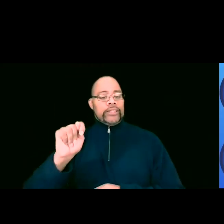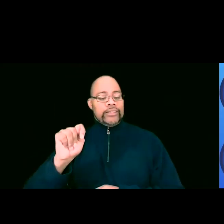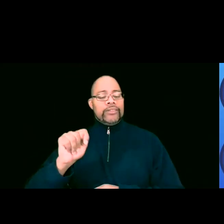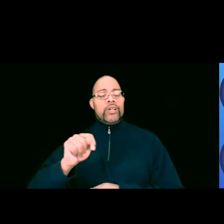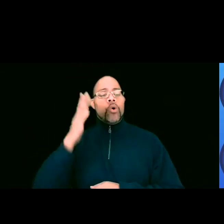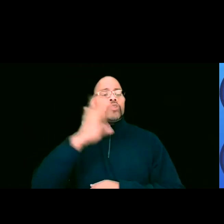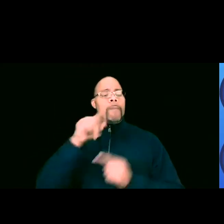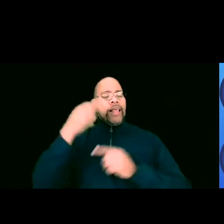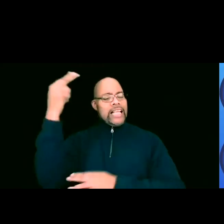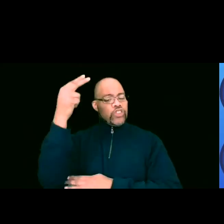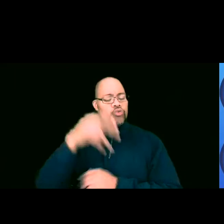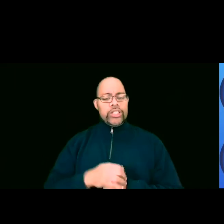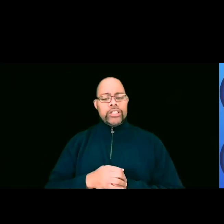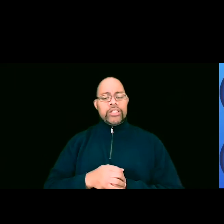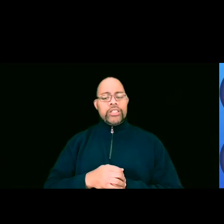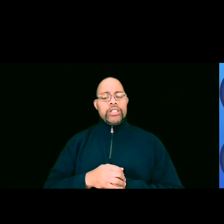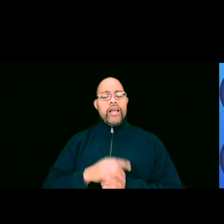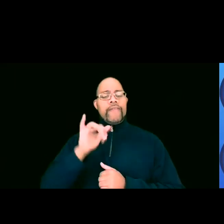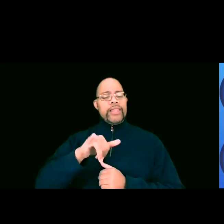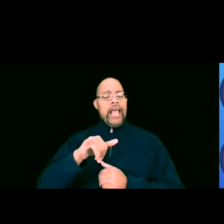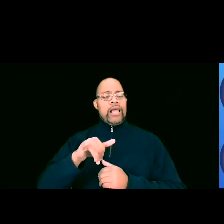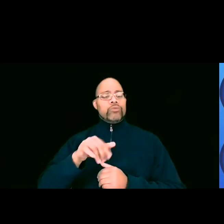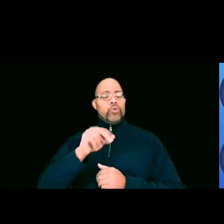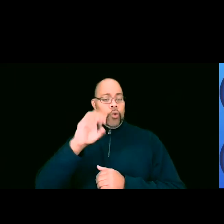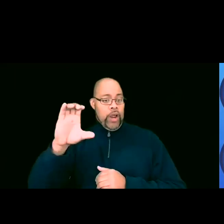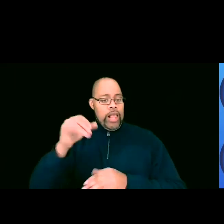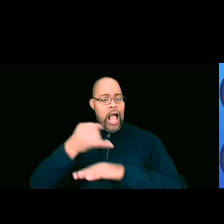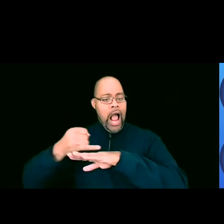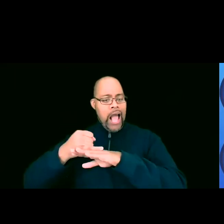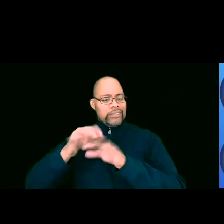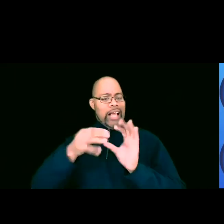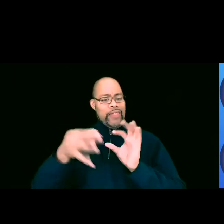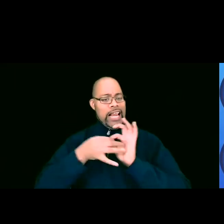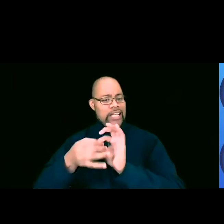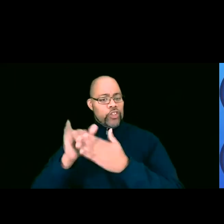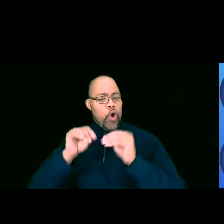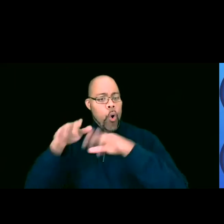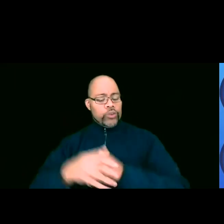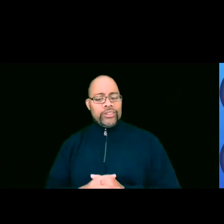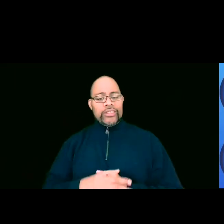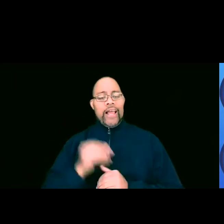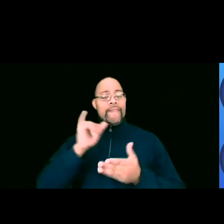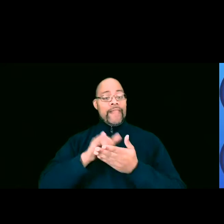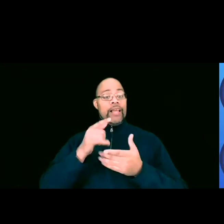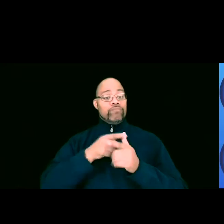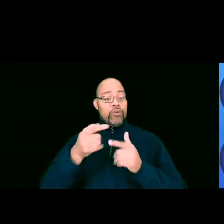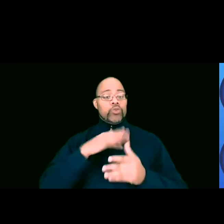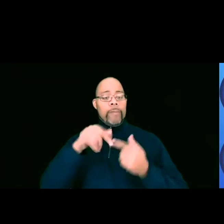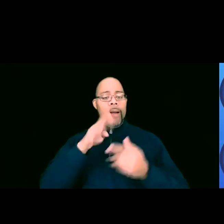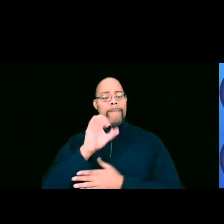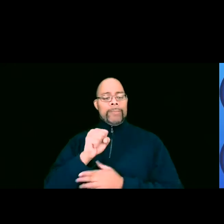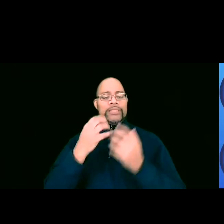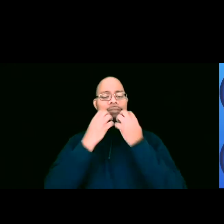talking about the history of the Gullah Geechee Nation and then its connection to the ocean. And then finishing off that day with our BIMS